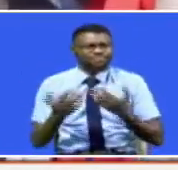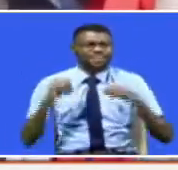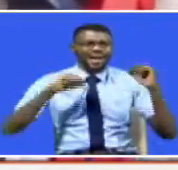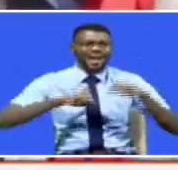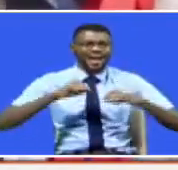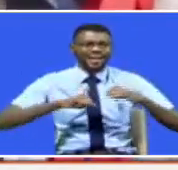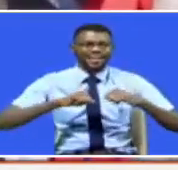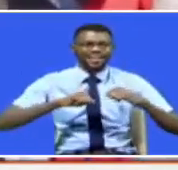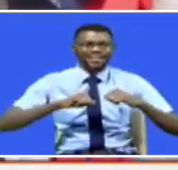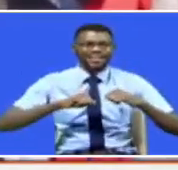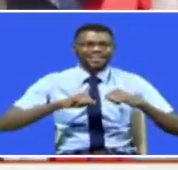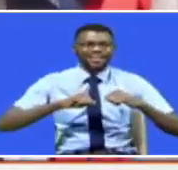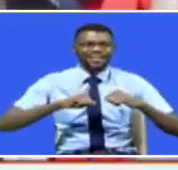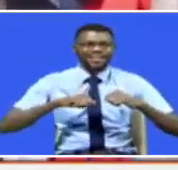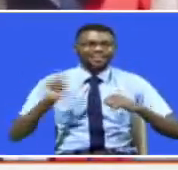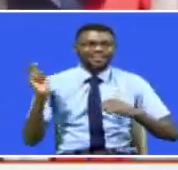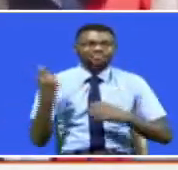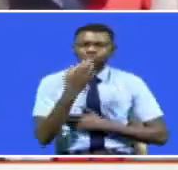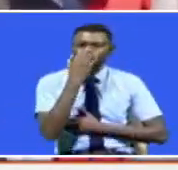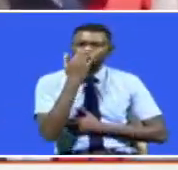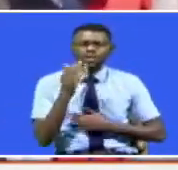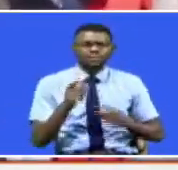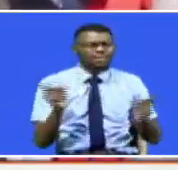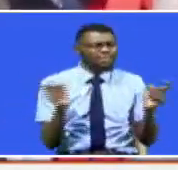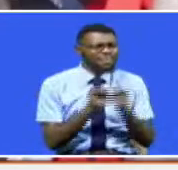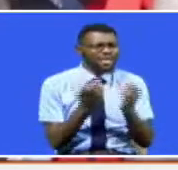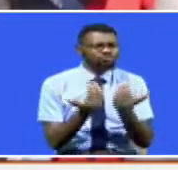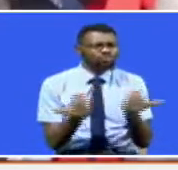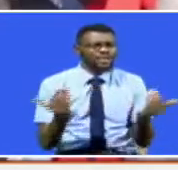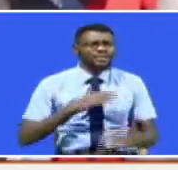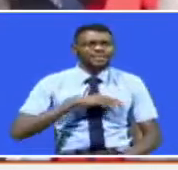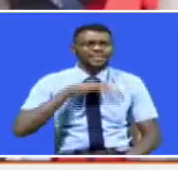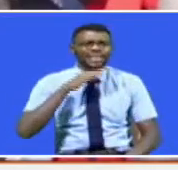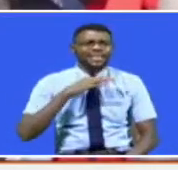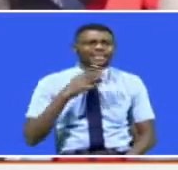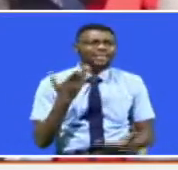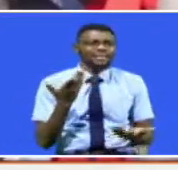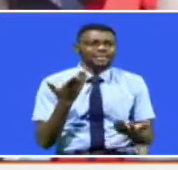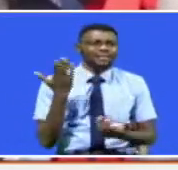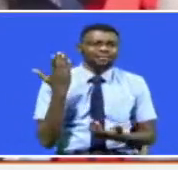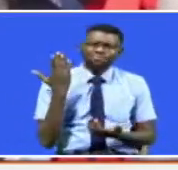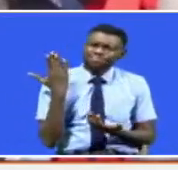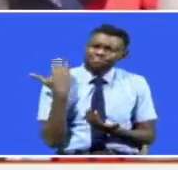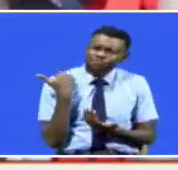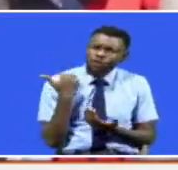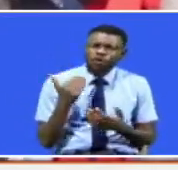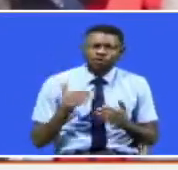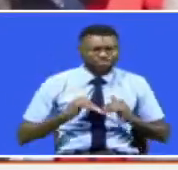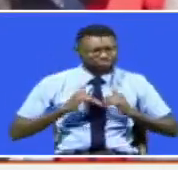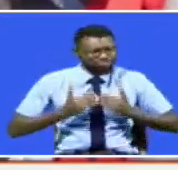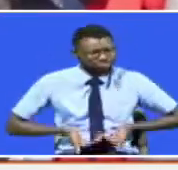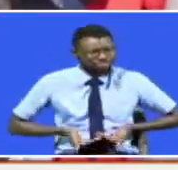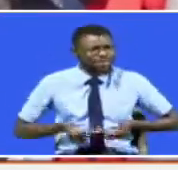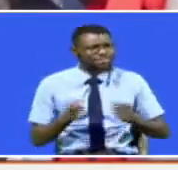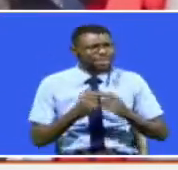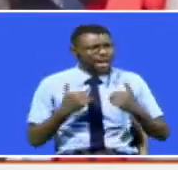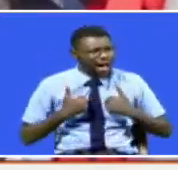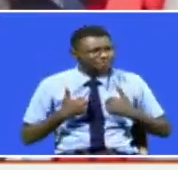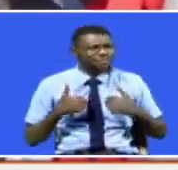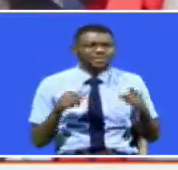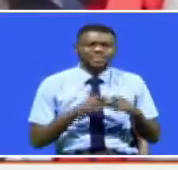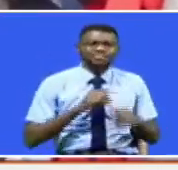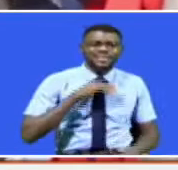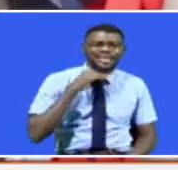Ruto, tumesikia uchungu watoto wetu anakufa. Vile tumebeba na vile tumesikia uchungu, tunaona uchungu. Hata wale